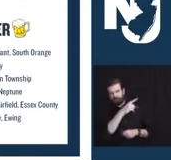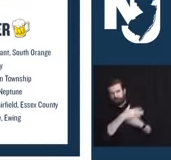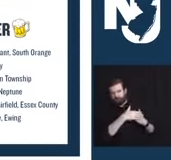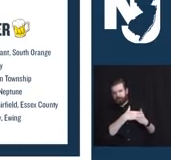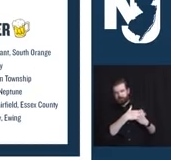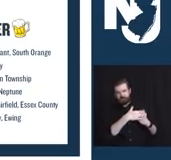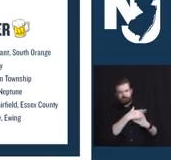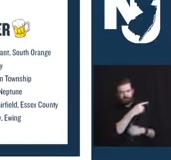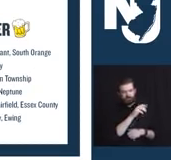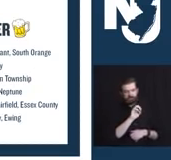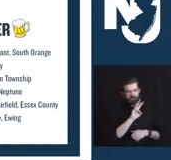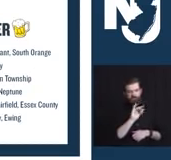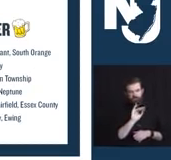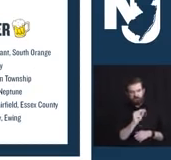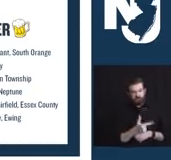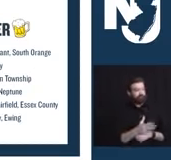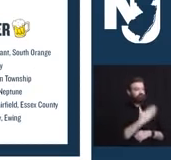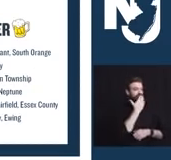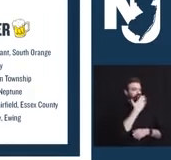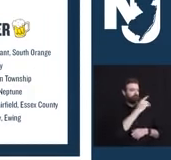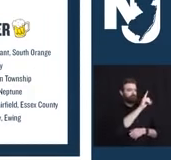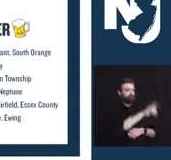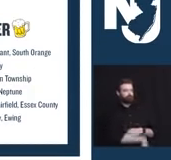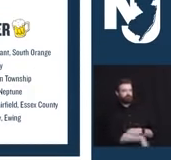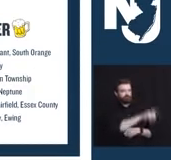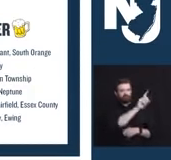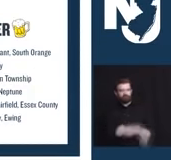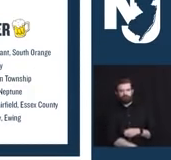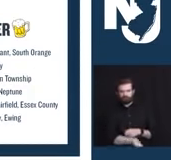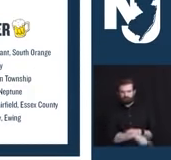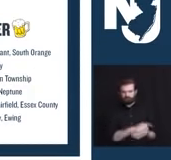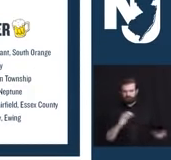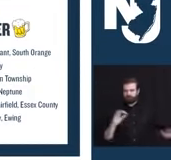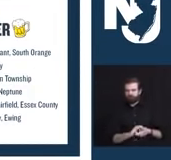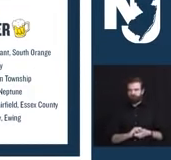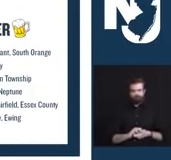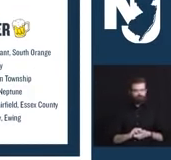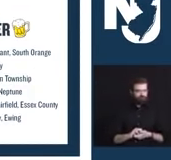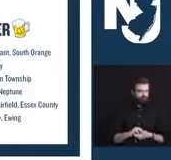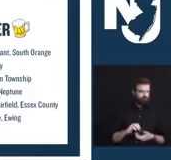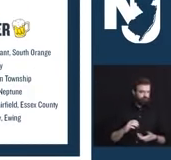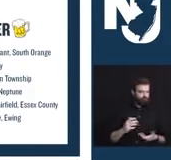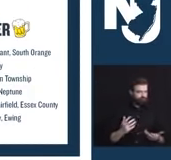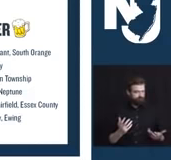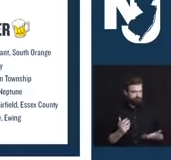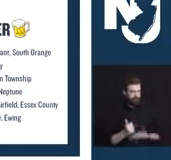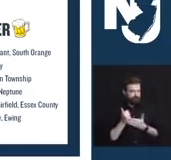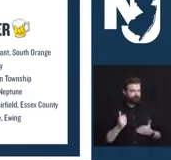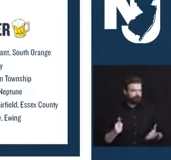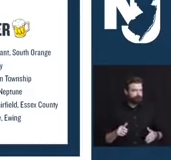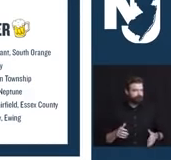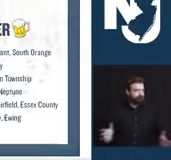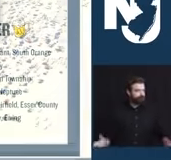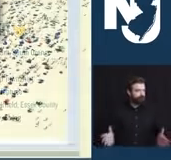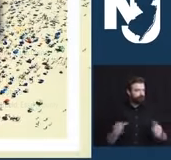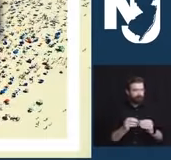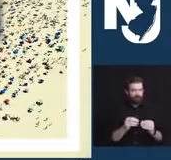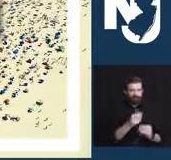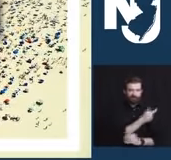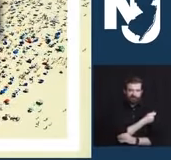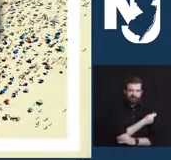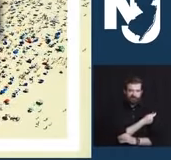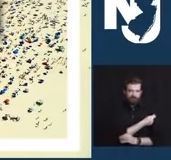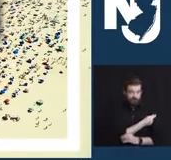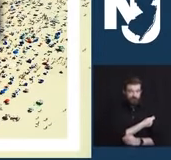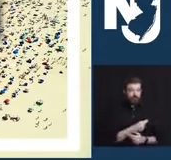our thanks to the brewers who have come on board, and we look forward to adding more to the list. As I noted, this is a public awareness